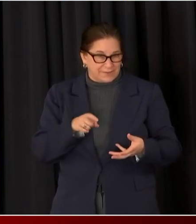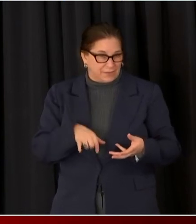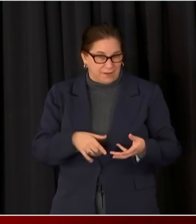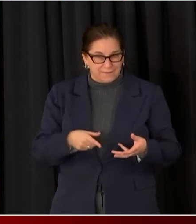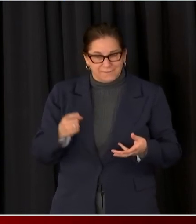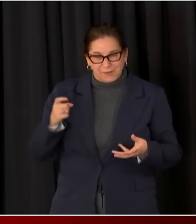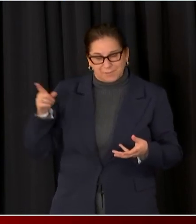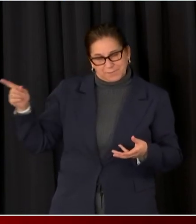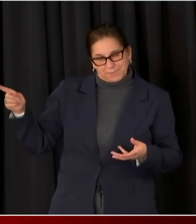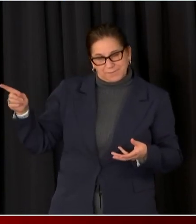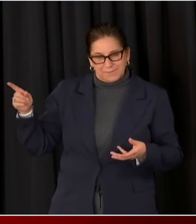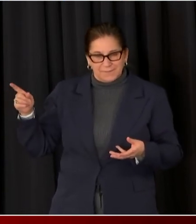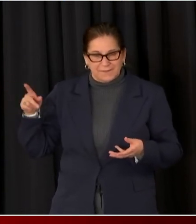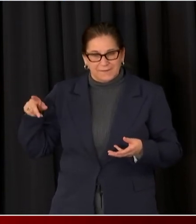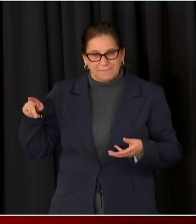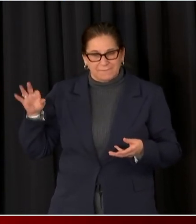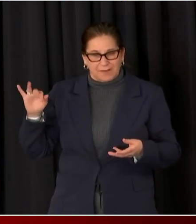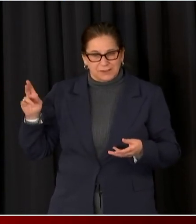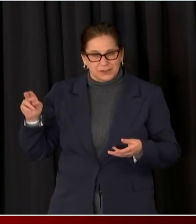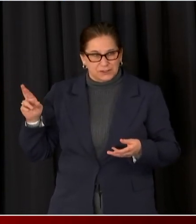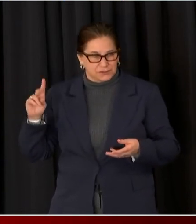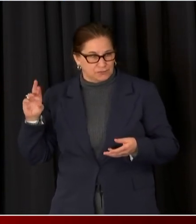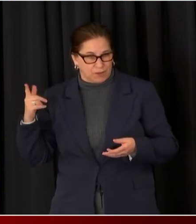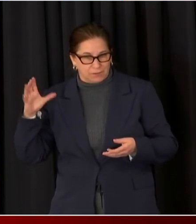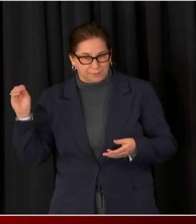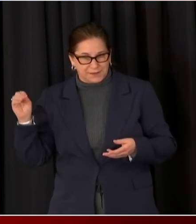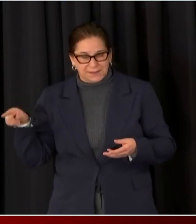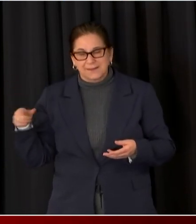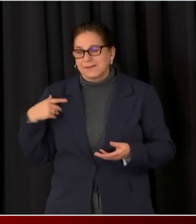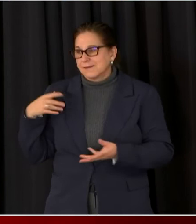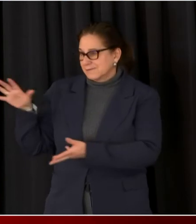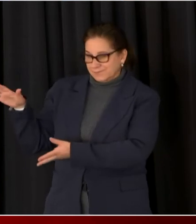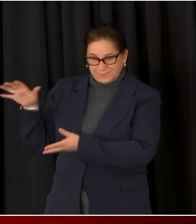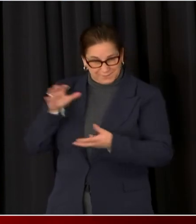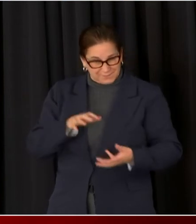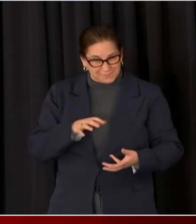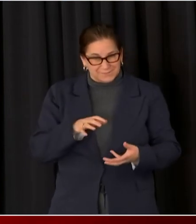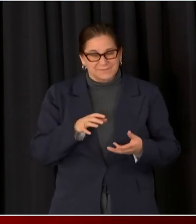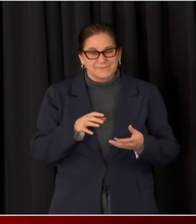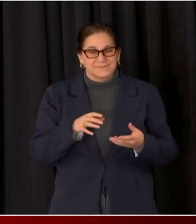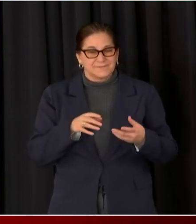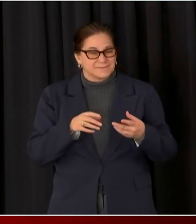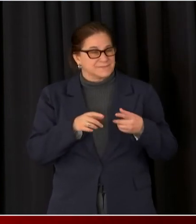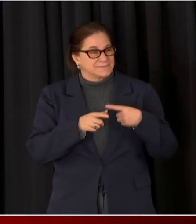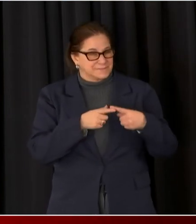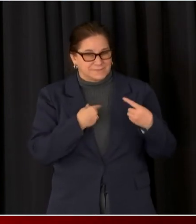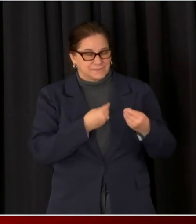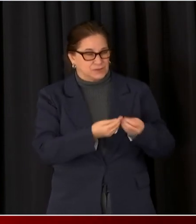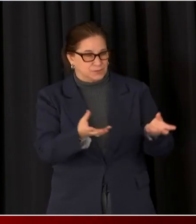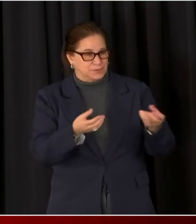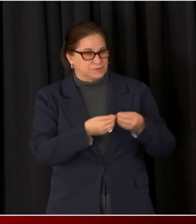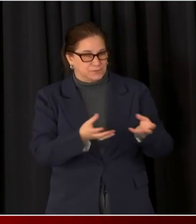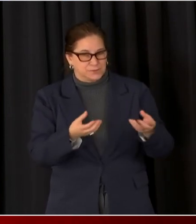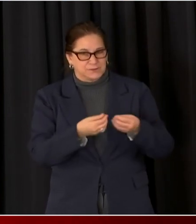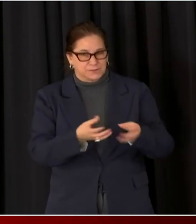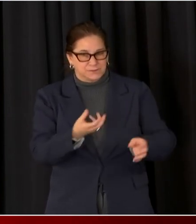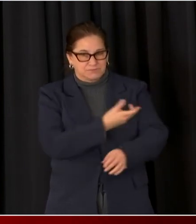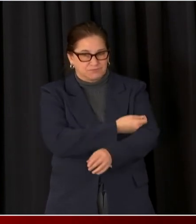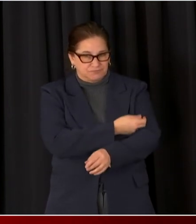for communicating back to the CDC how much vaccine has been used in our community out of that